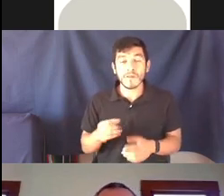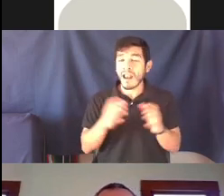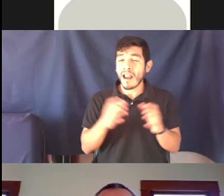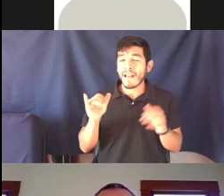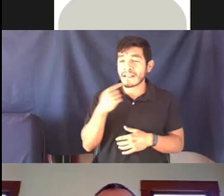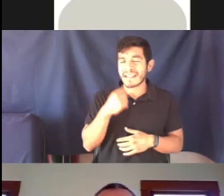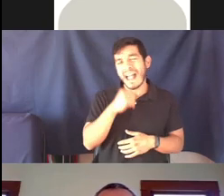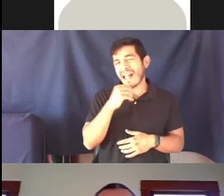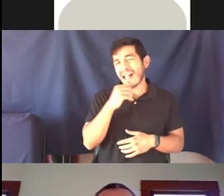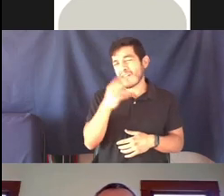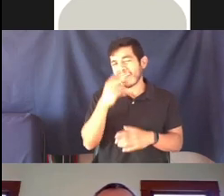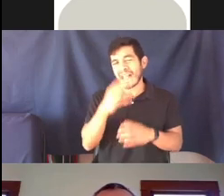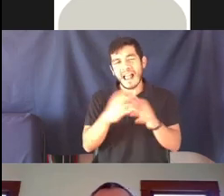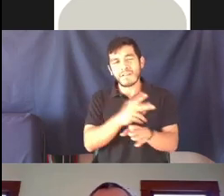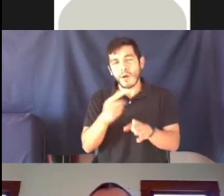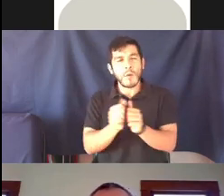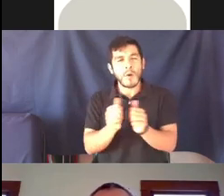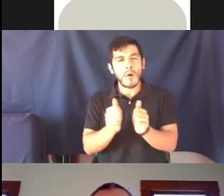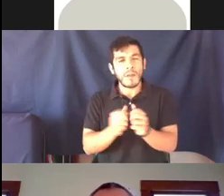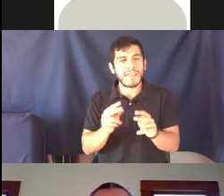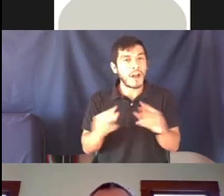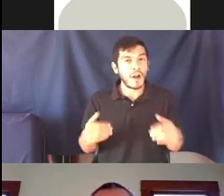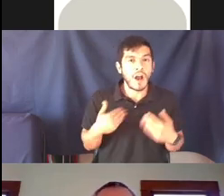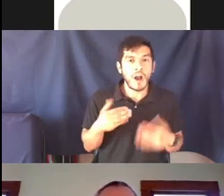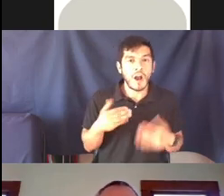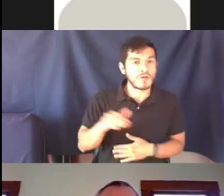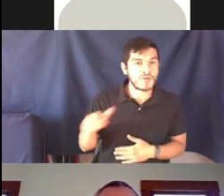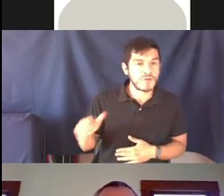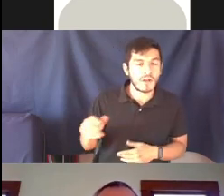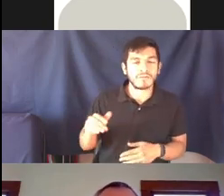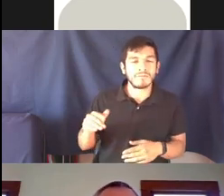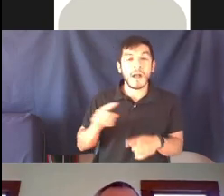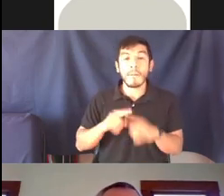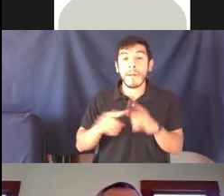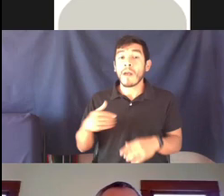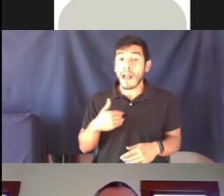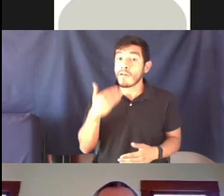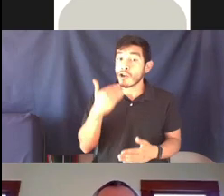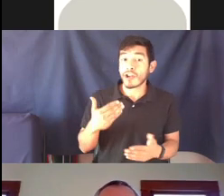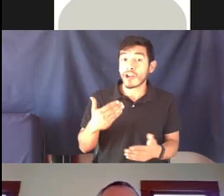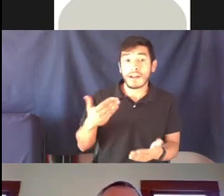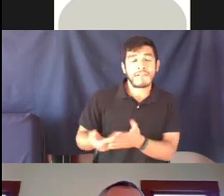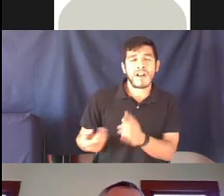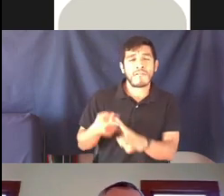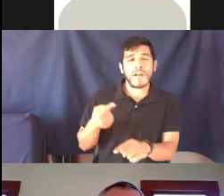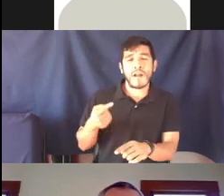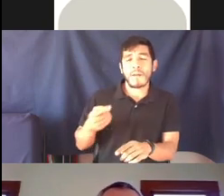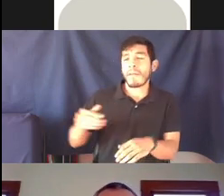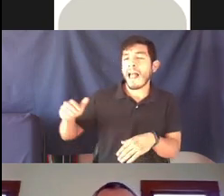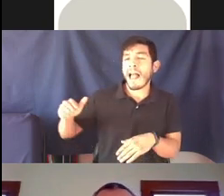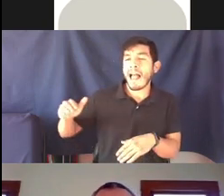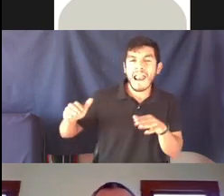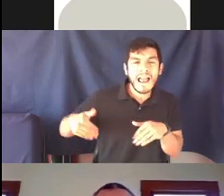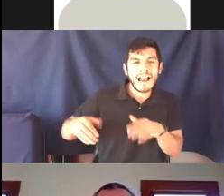children, but we've got good evidence from, say, late elementary, 4th, 5th, 6th grade, all the way up through